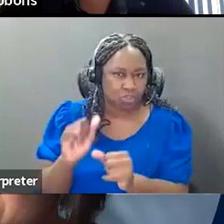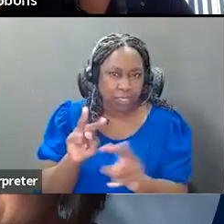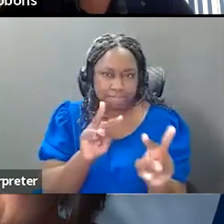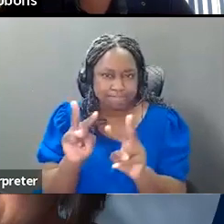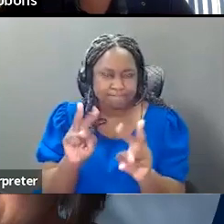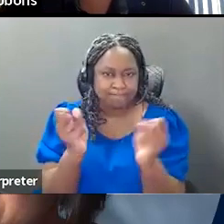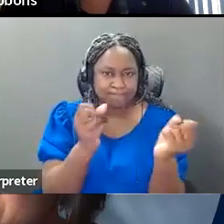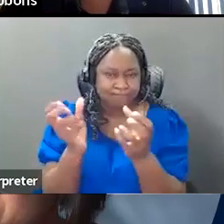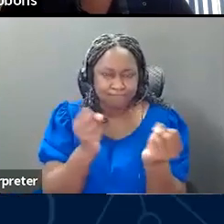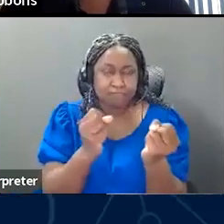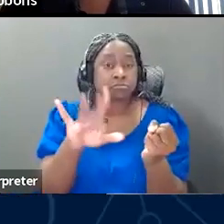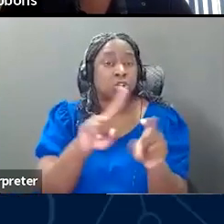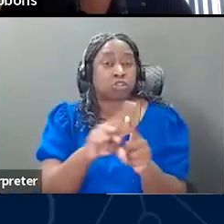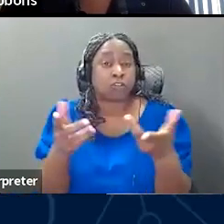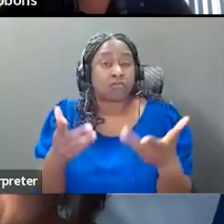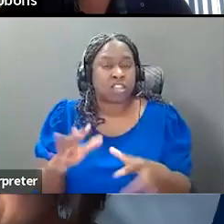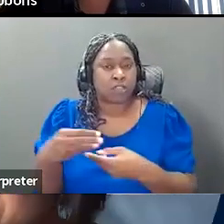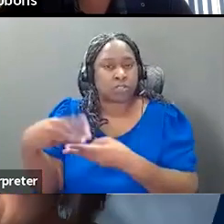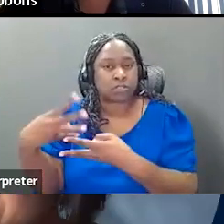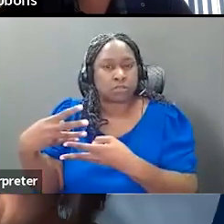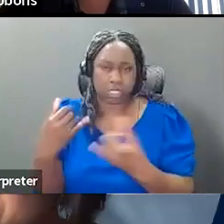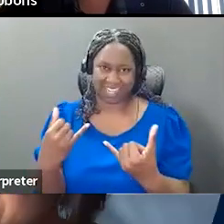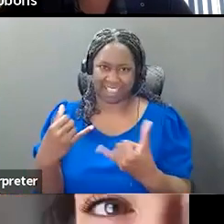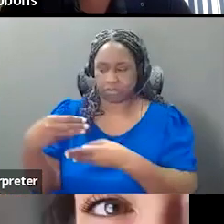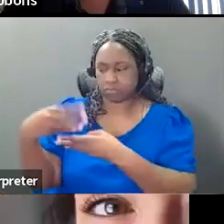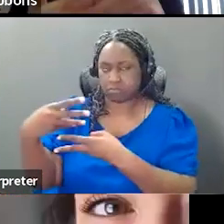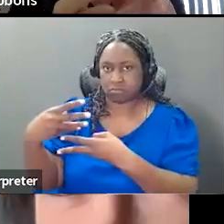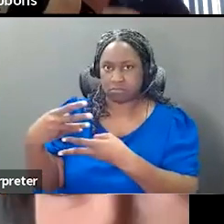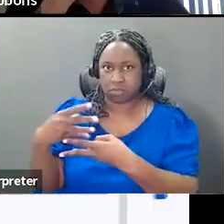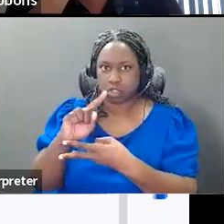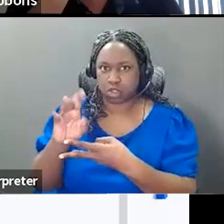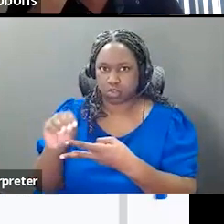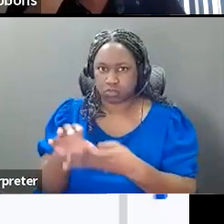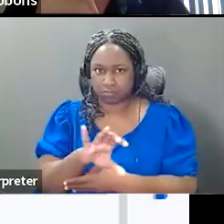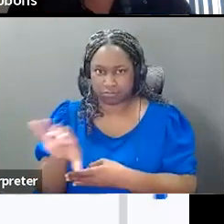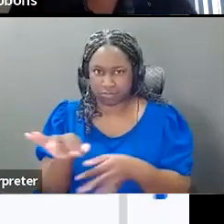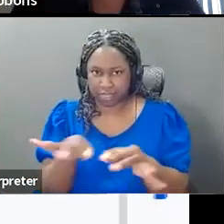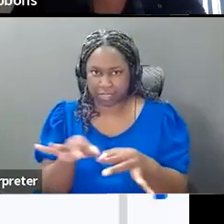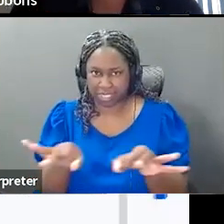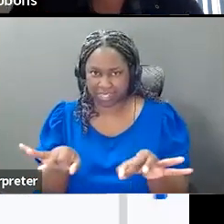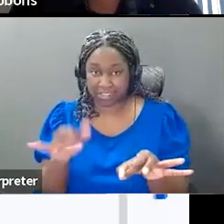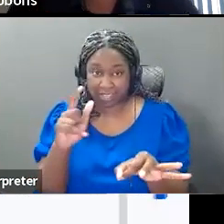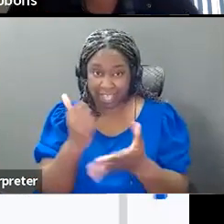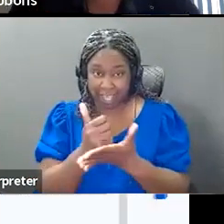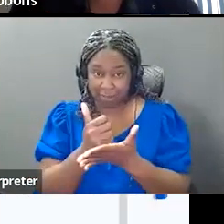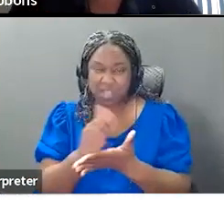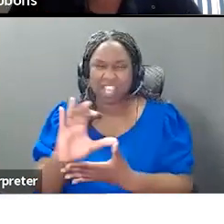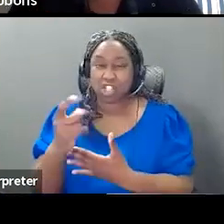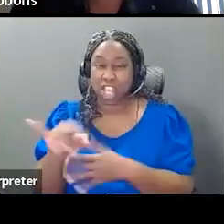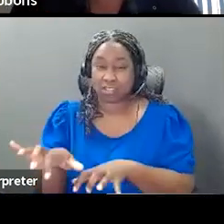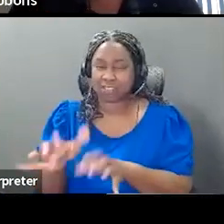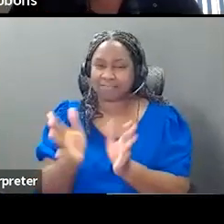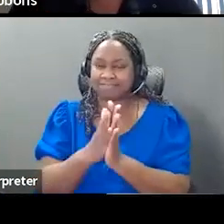also a transcript available through Zoom, which y'all know. And if you need any help, shout in the chat and we'll help you out there. All right, gang, see you in a bit.